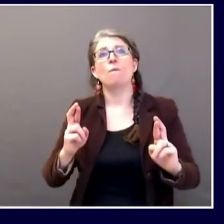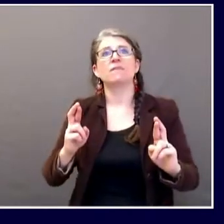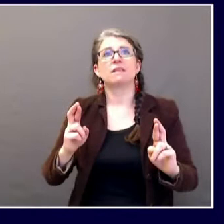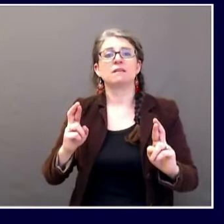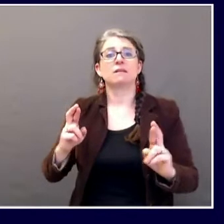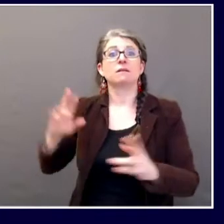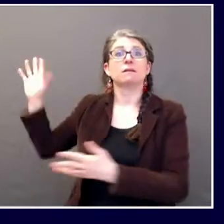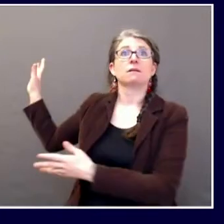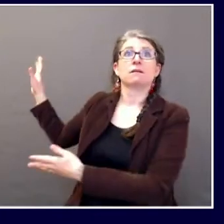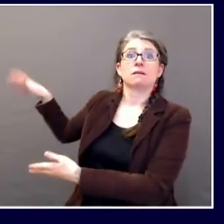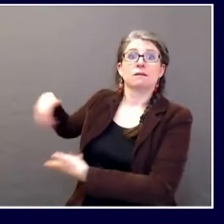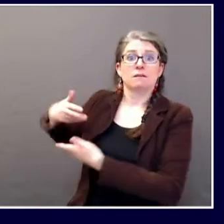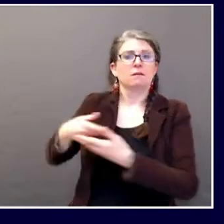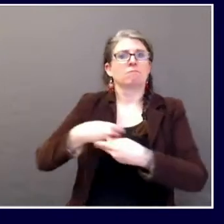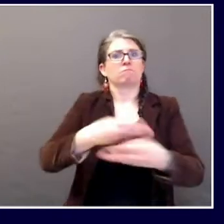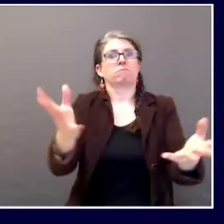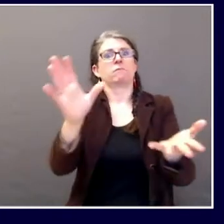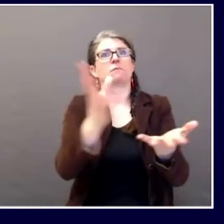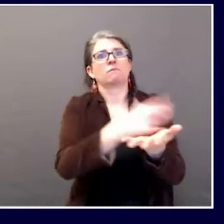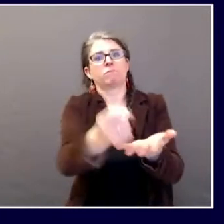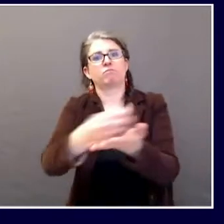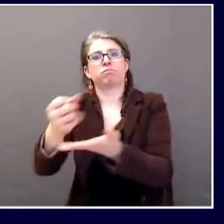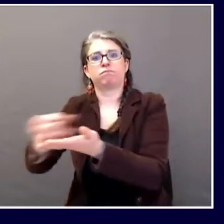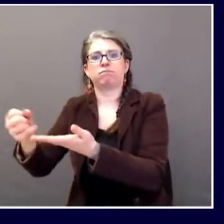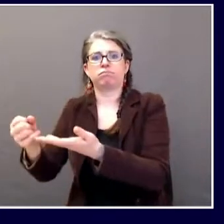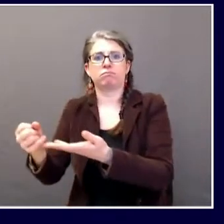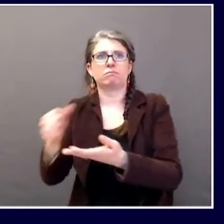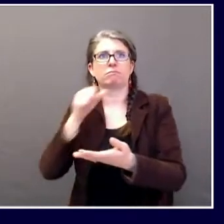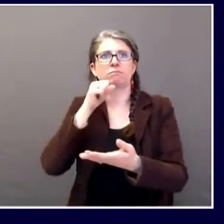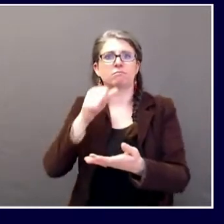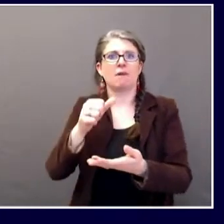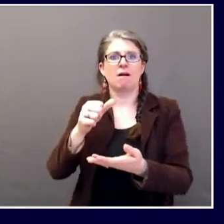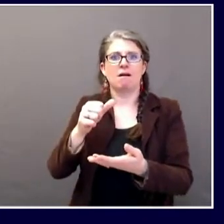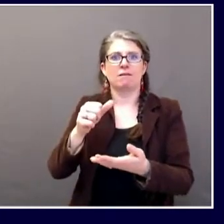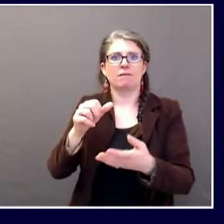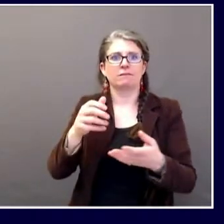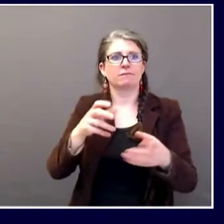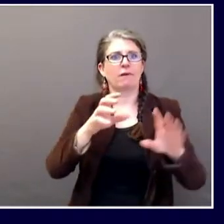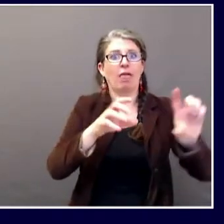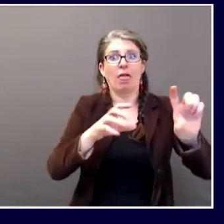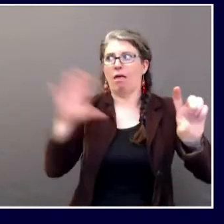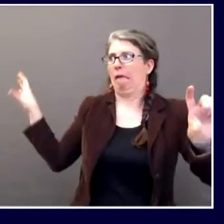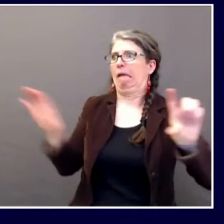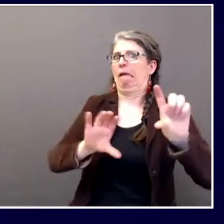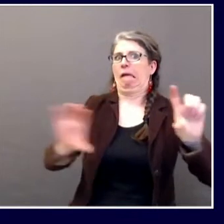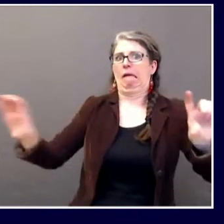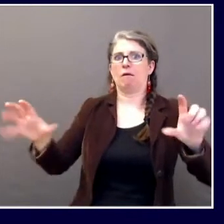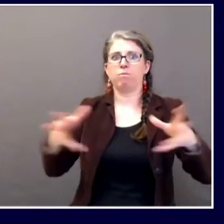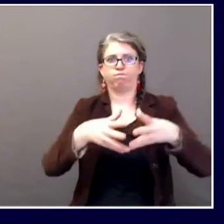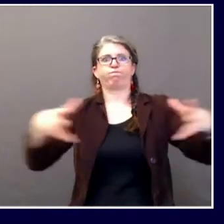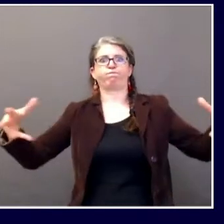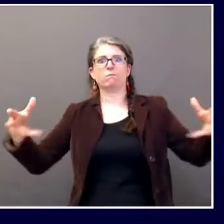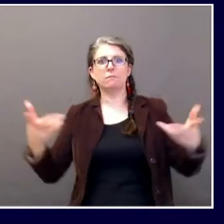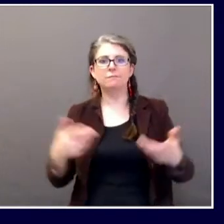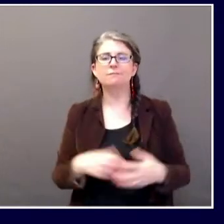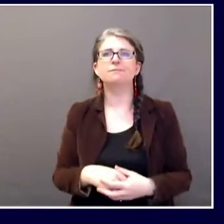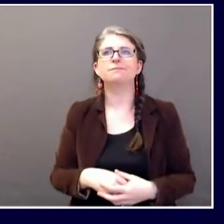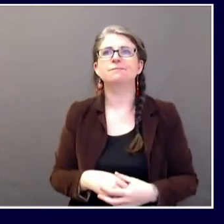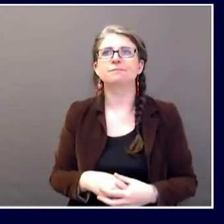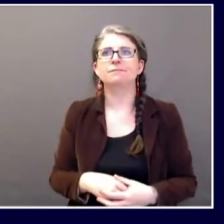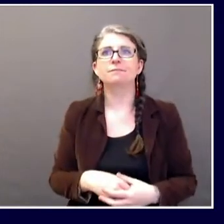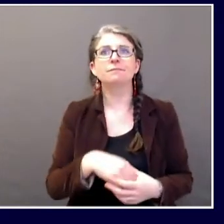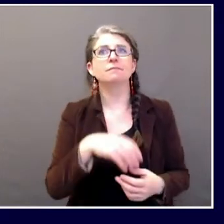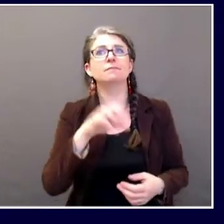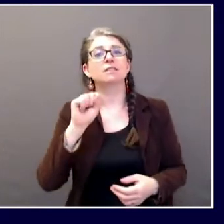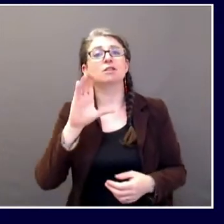week. And the Scarborough Downs Clinic is, I believe, set for opening tomorrow. Is that